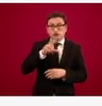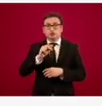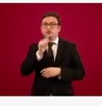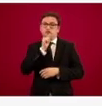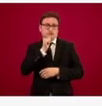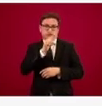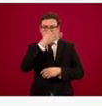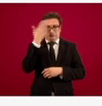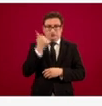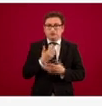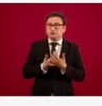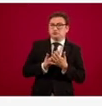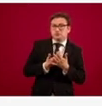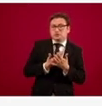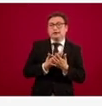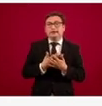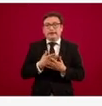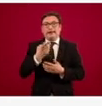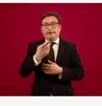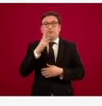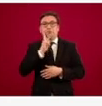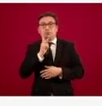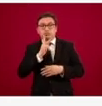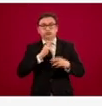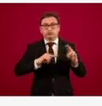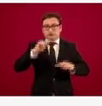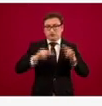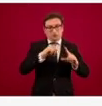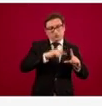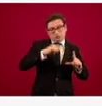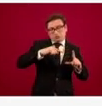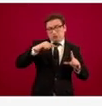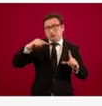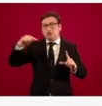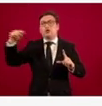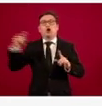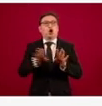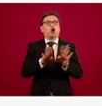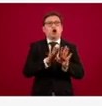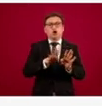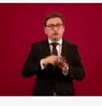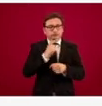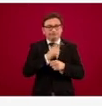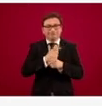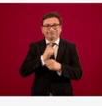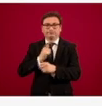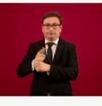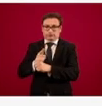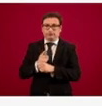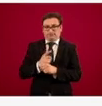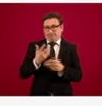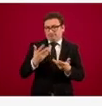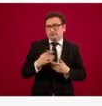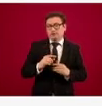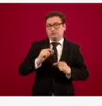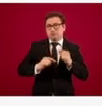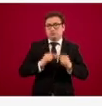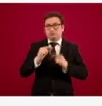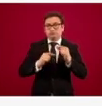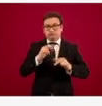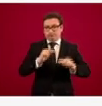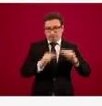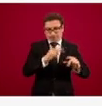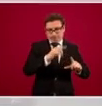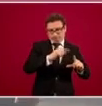8,697 cases that are still suspect, which is we're waiting for the results of the tests. And this is the tendency